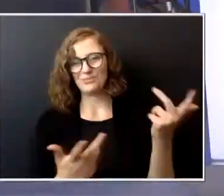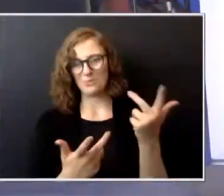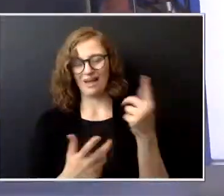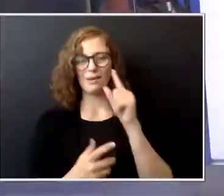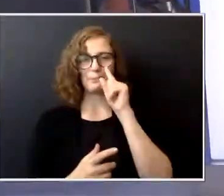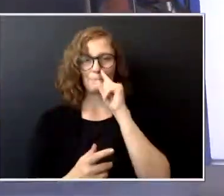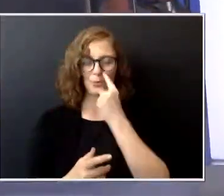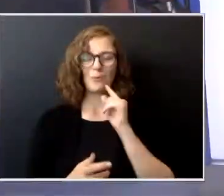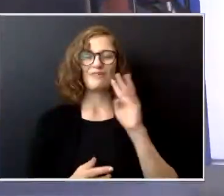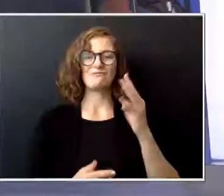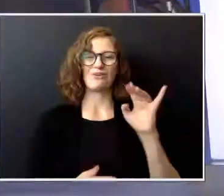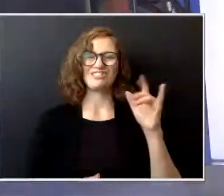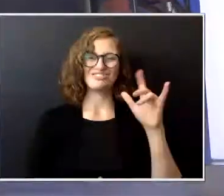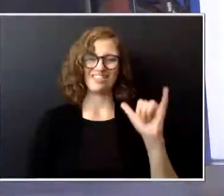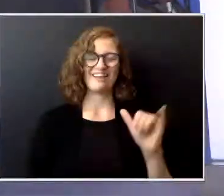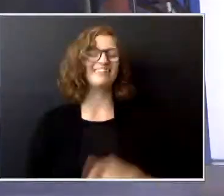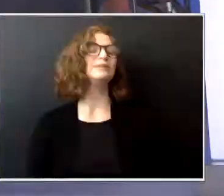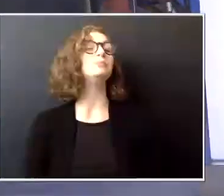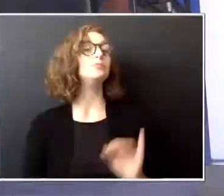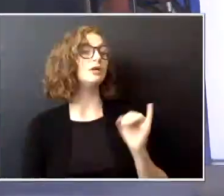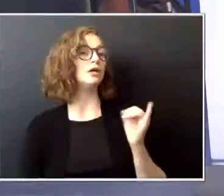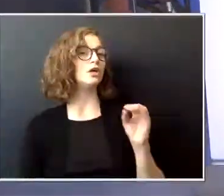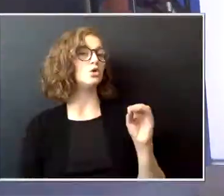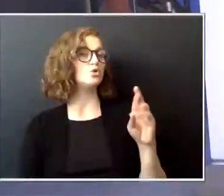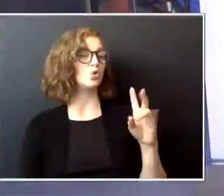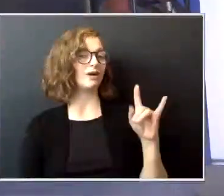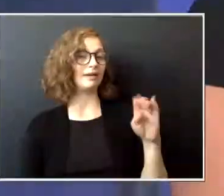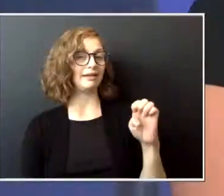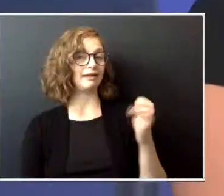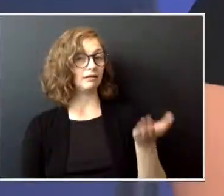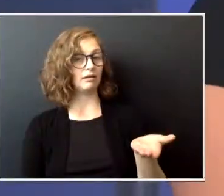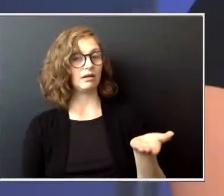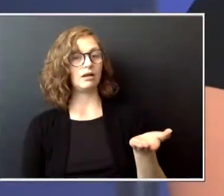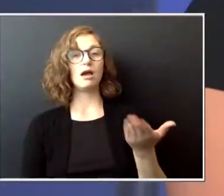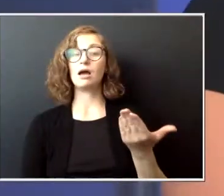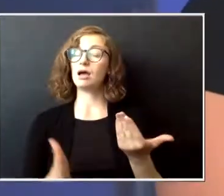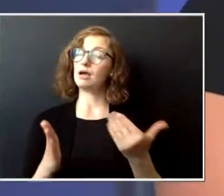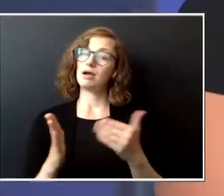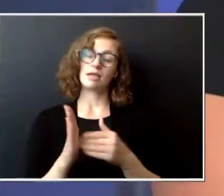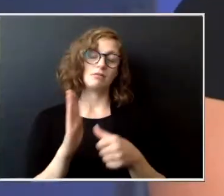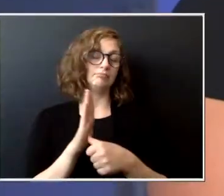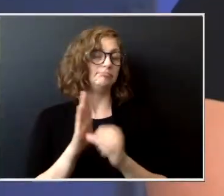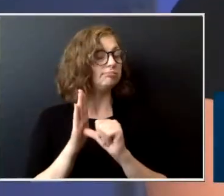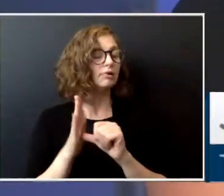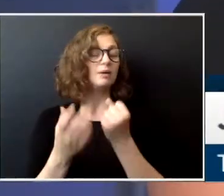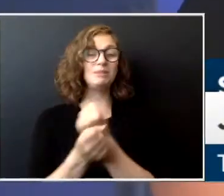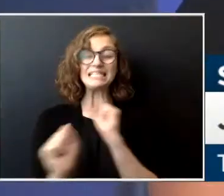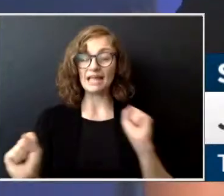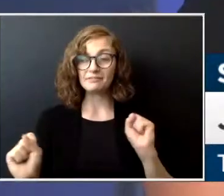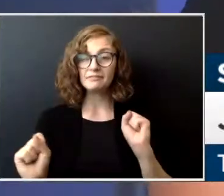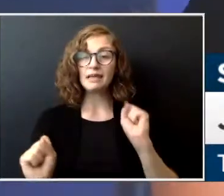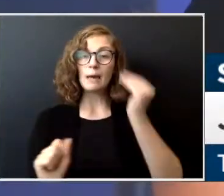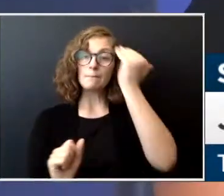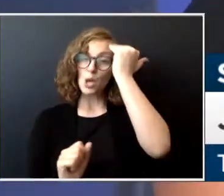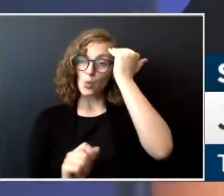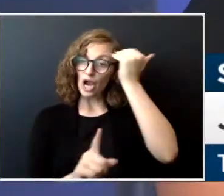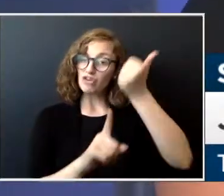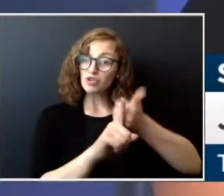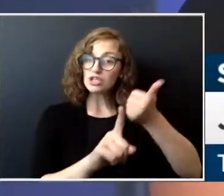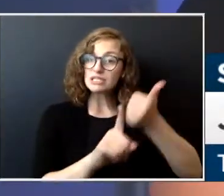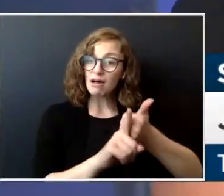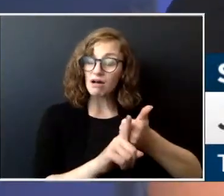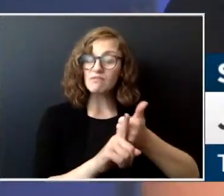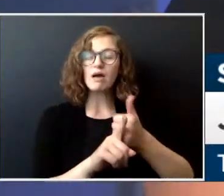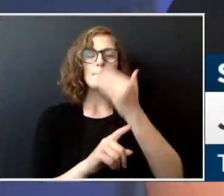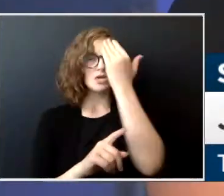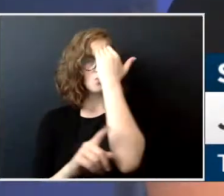thoughts. I'll repeat what she said. Be safe, be aware not only of where you are, but those around you.